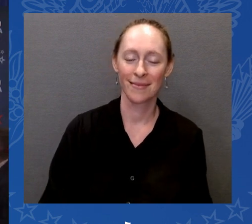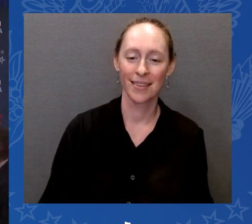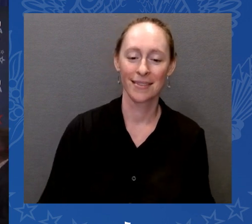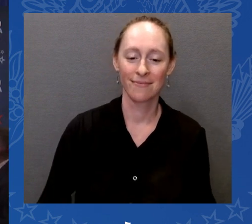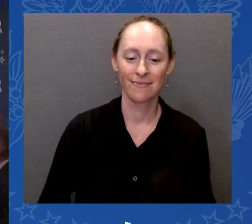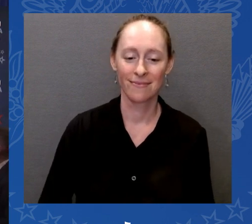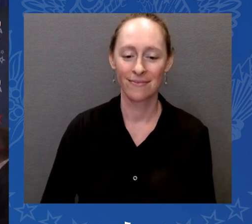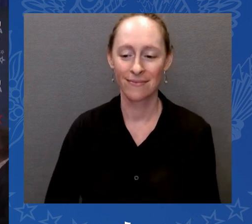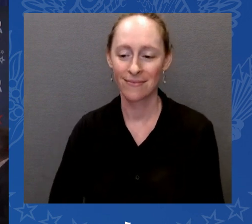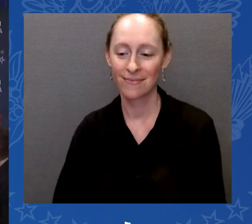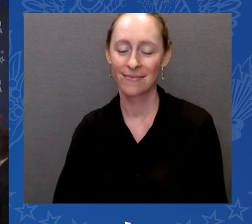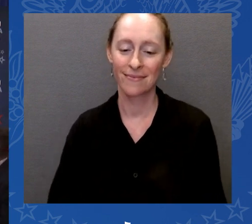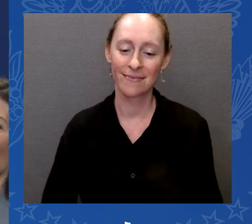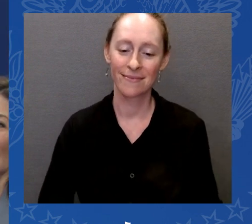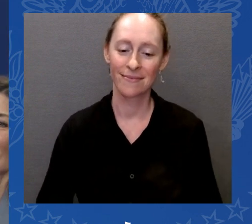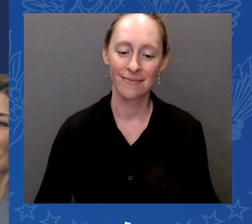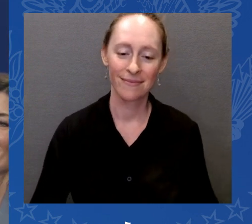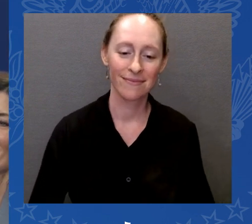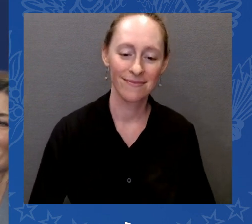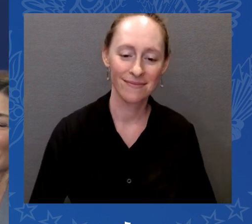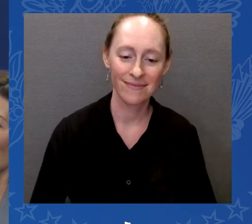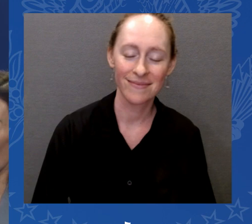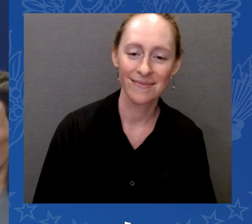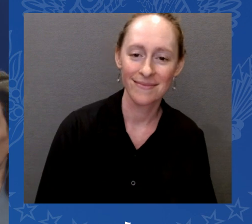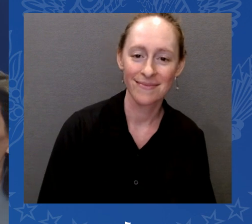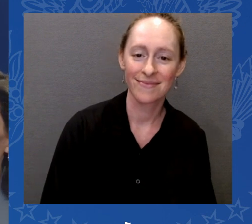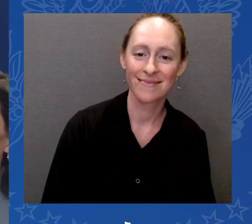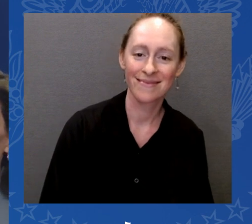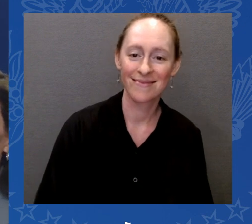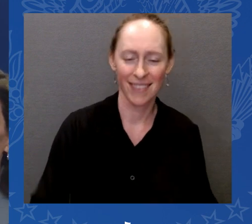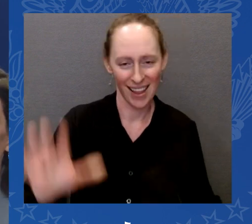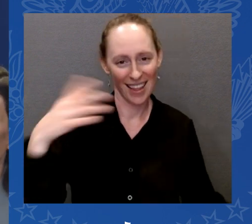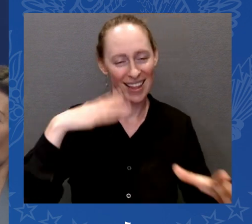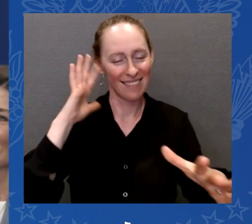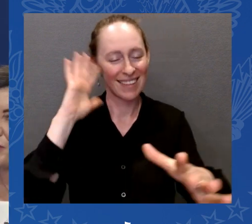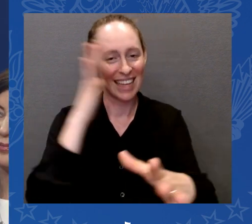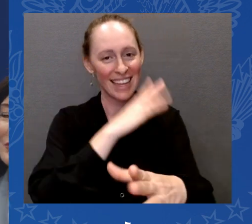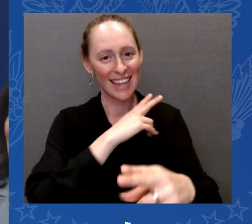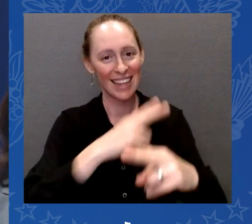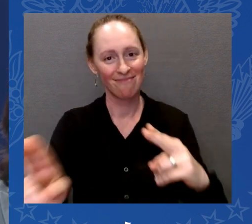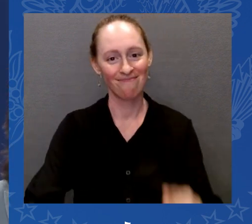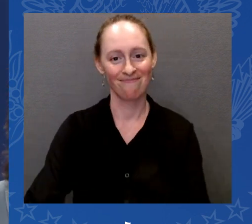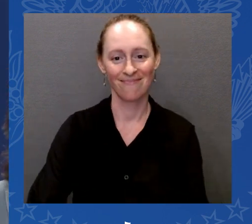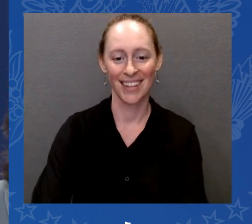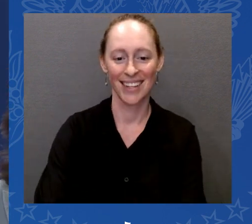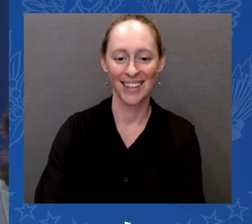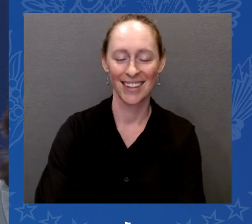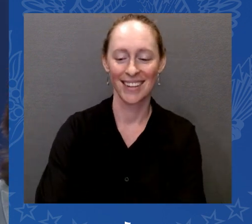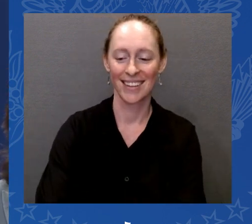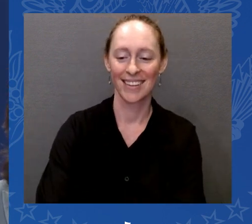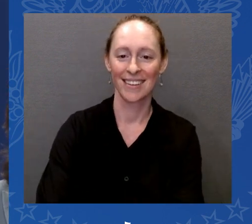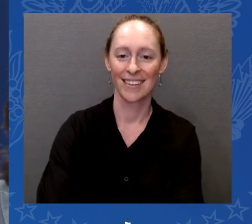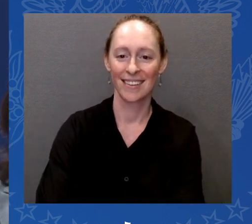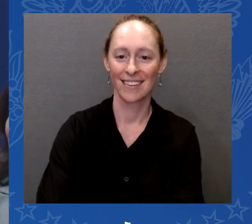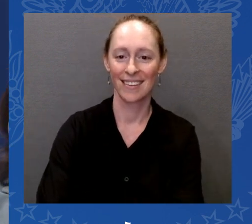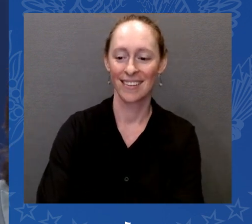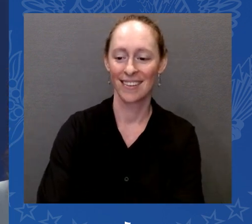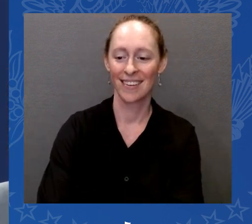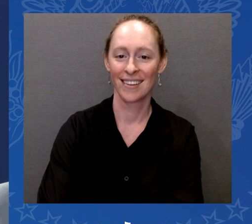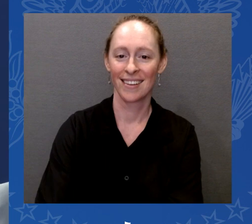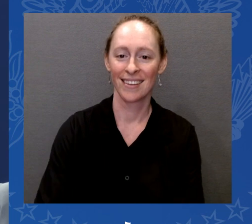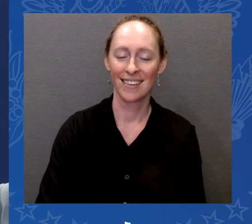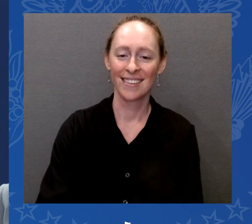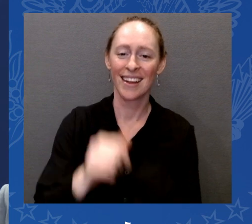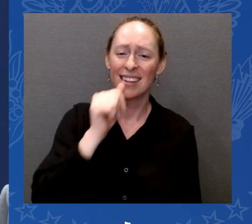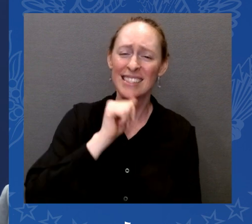Very brief closing remarks. You're a very patient audience, but there's a lot to be excited about. There really